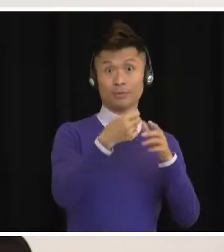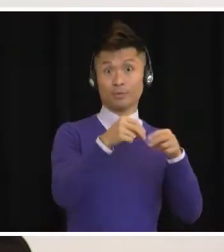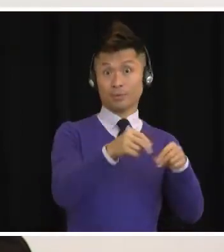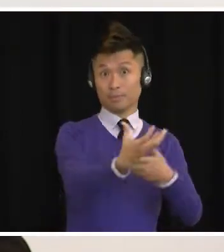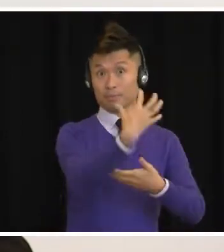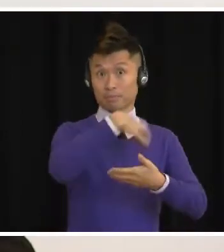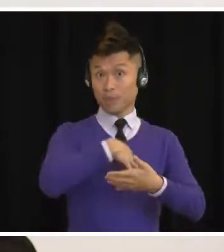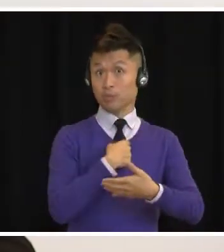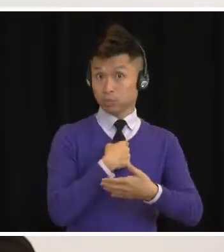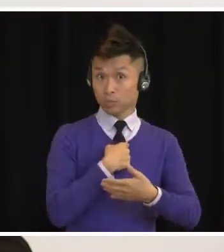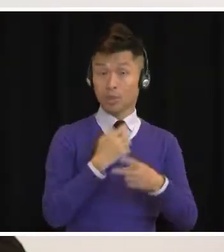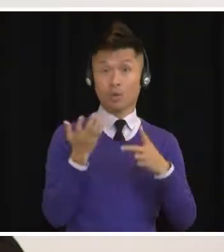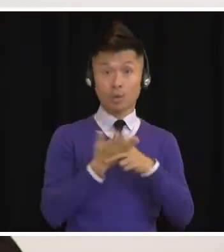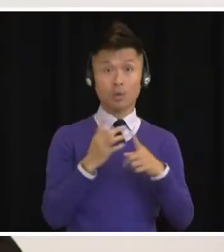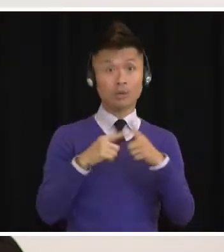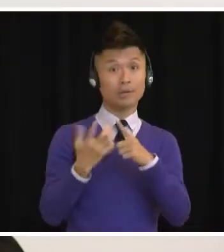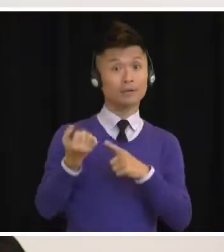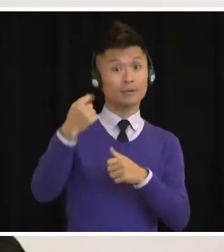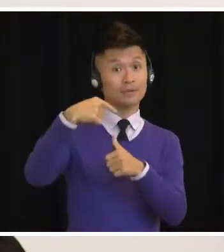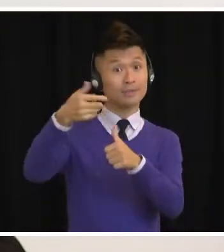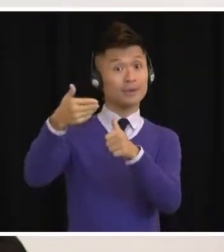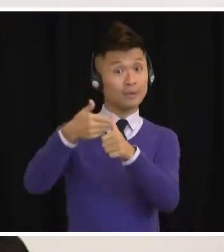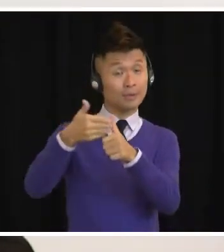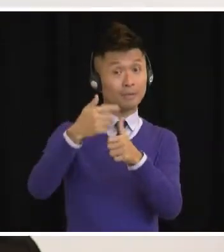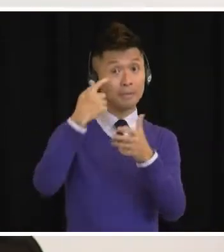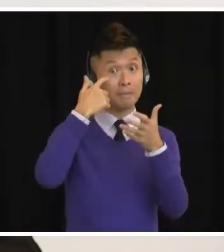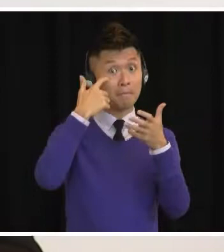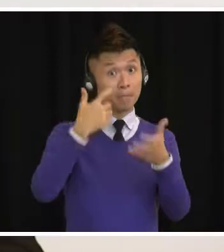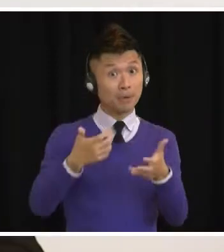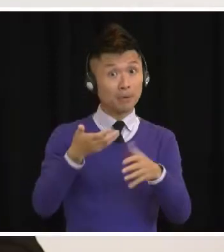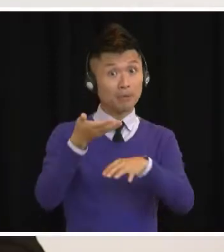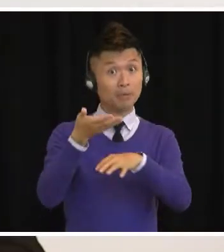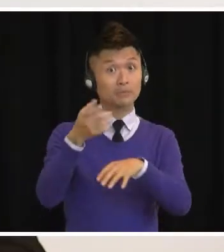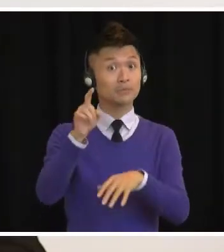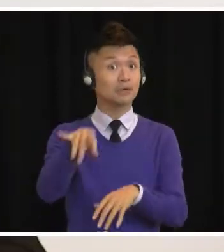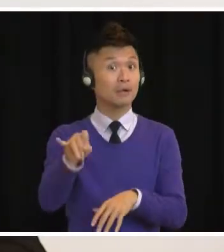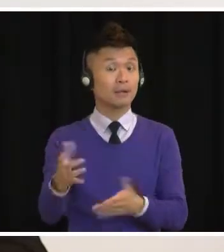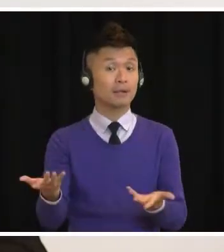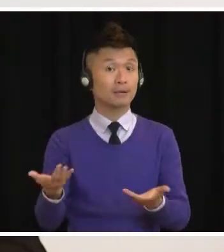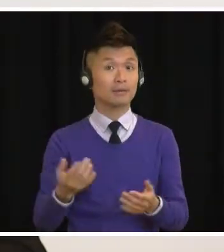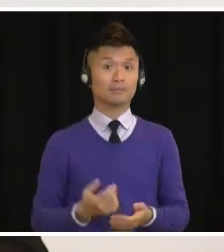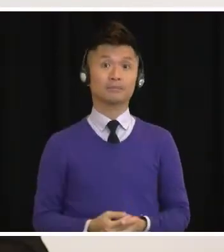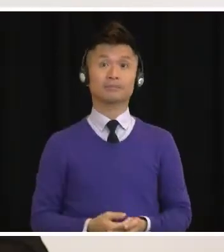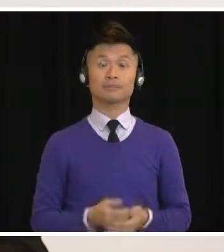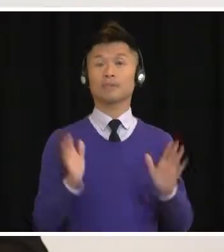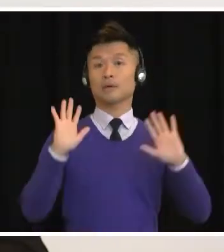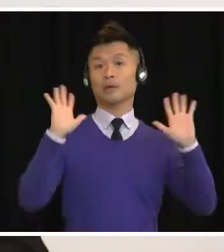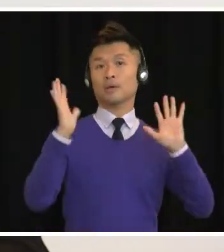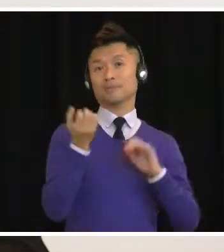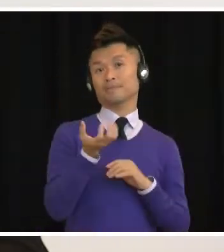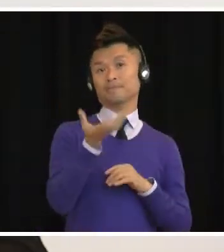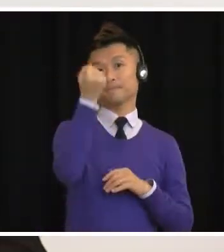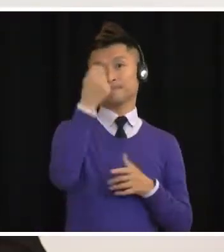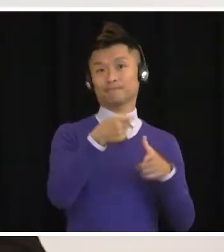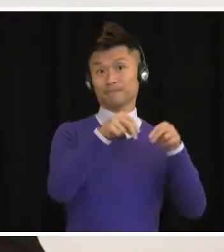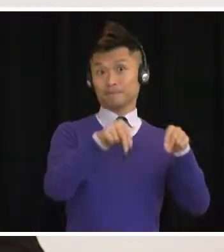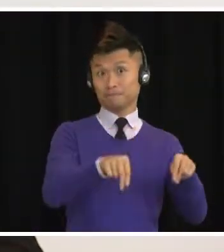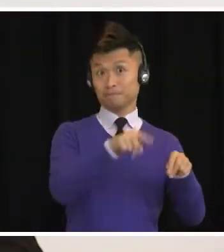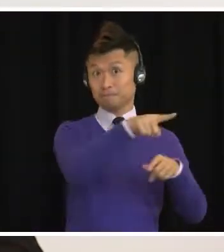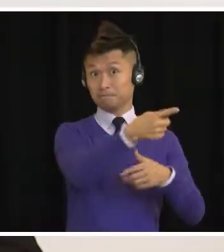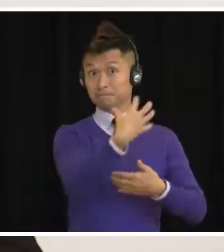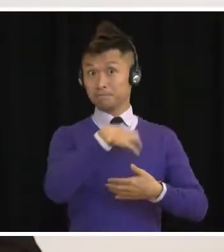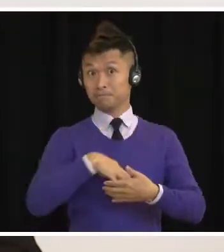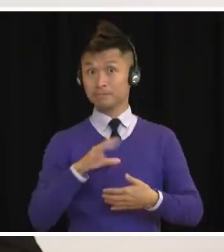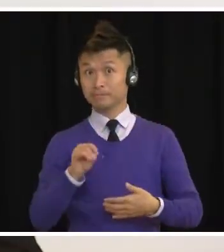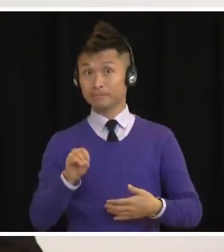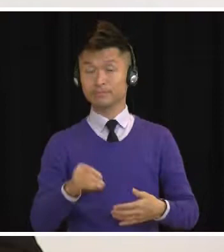it has on the CRC? And another question is whether you have enough